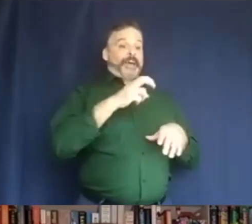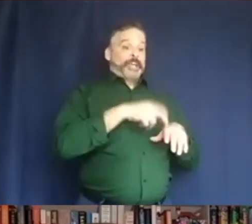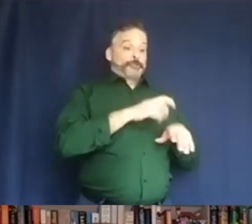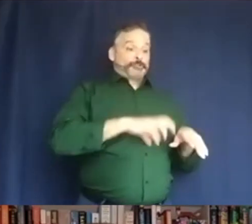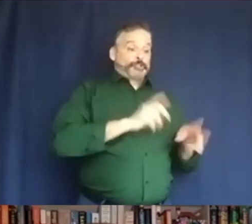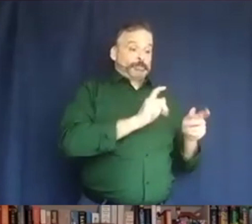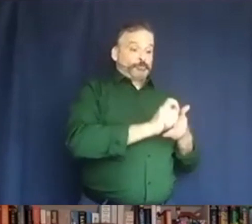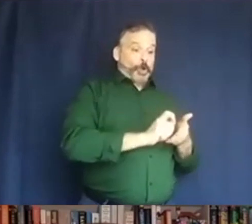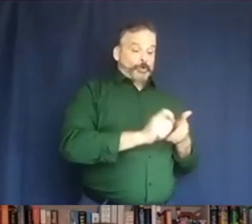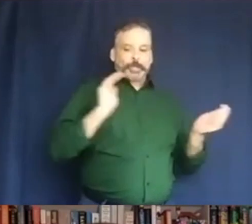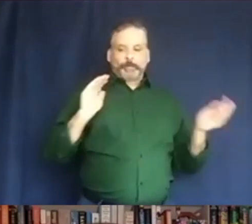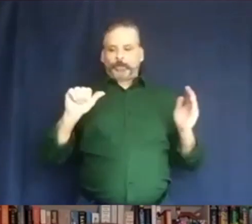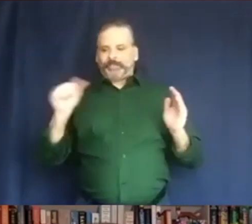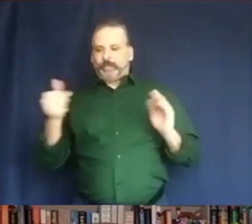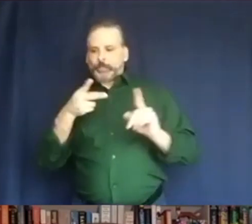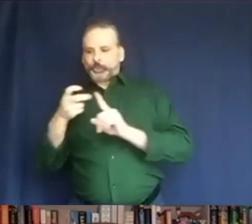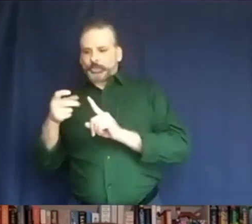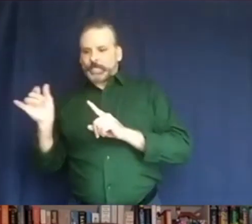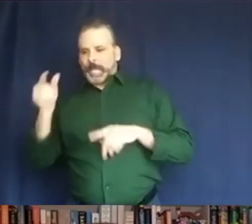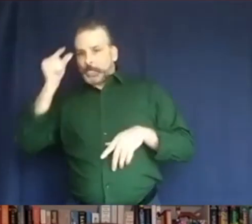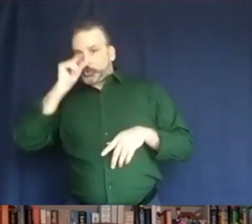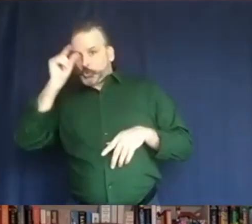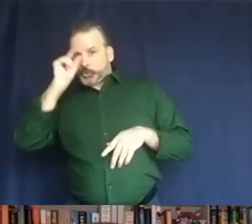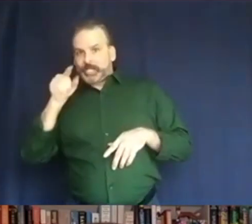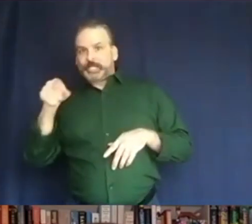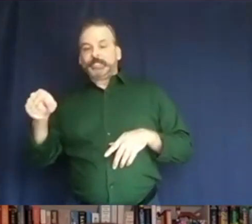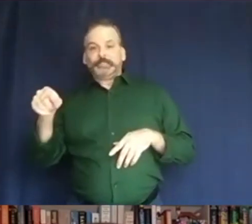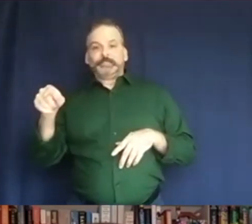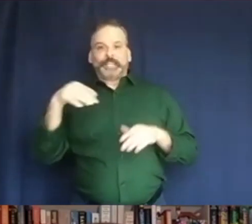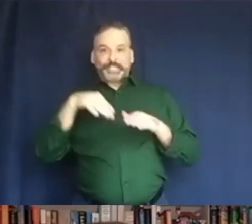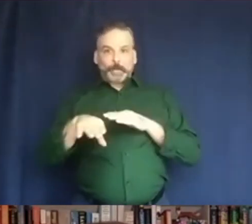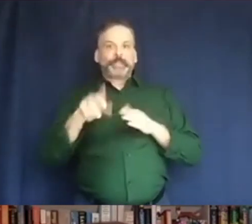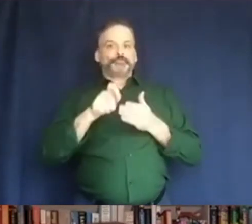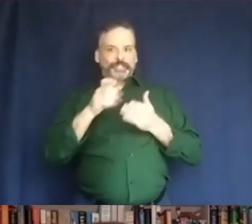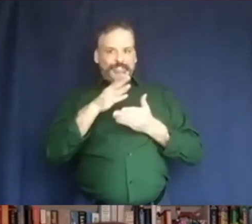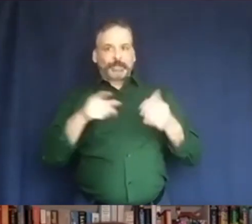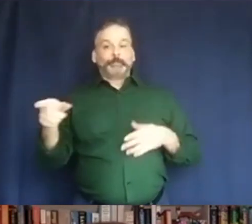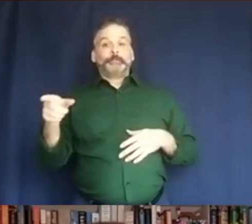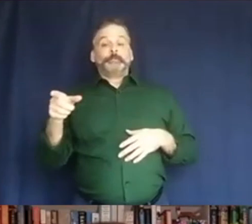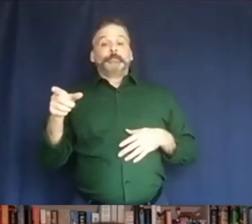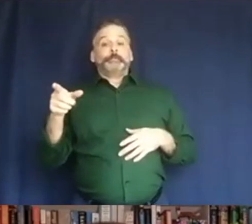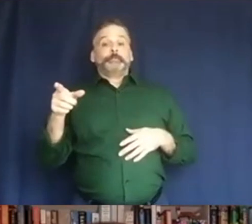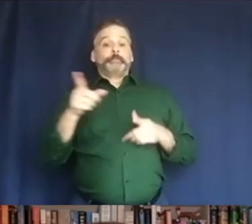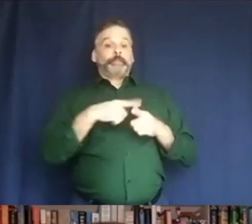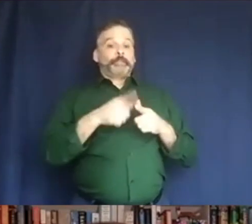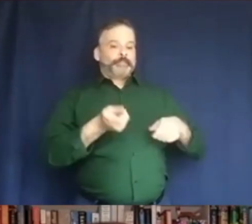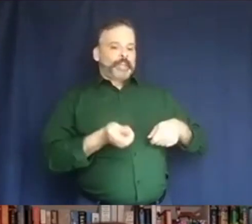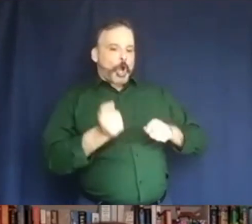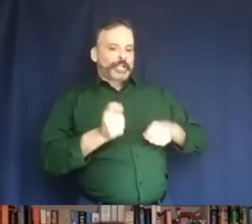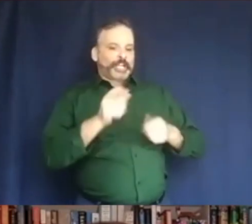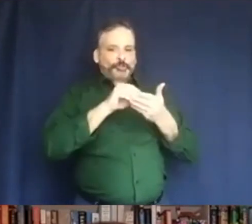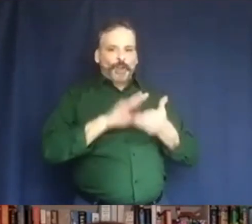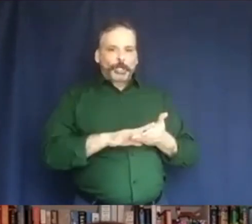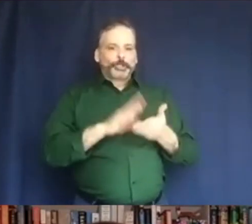with other sources, like the Greeks had come in and written some stuff. And then the archaeological record, and figure